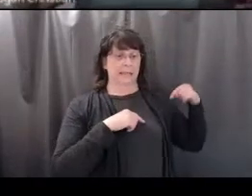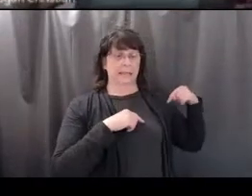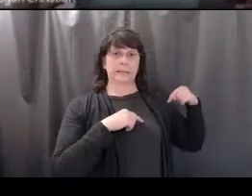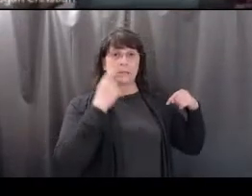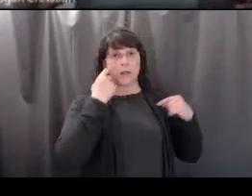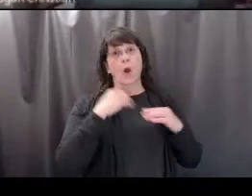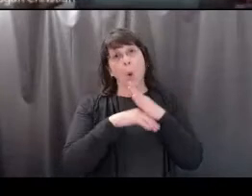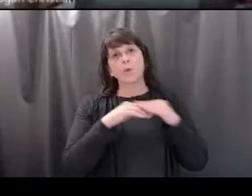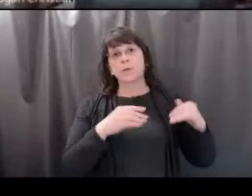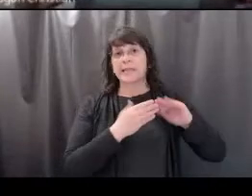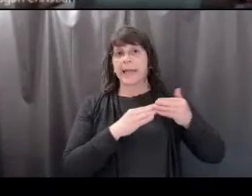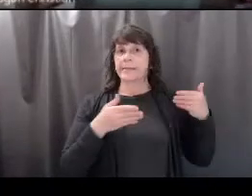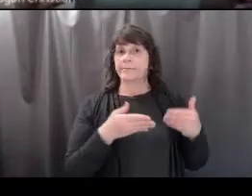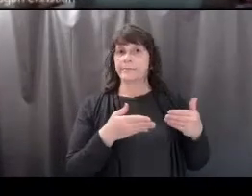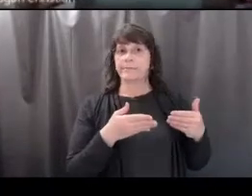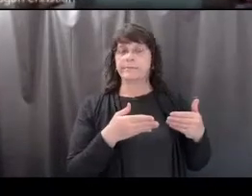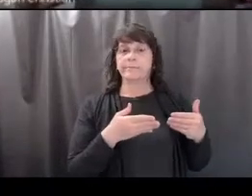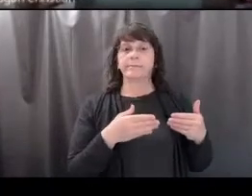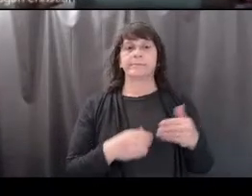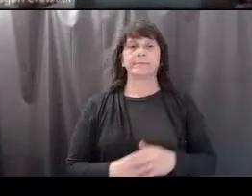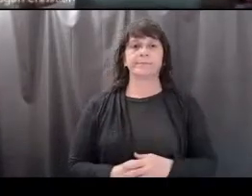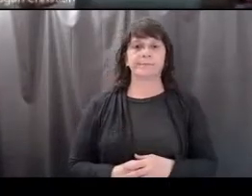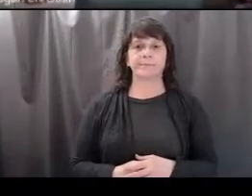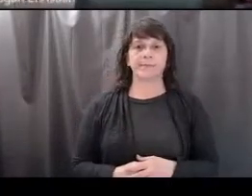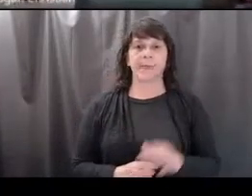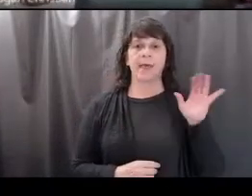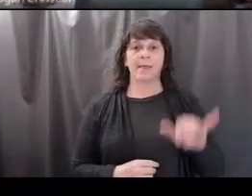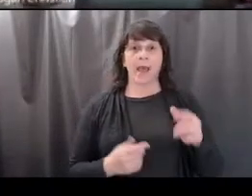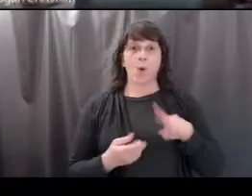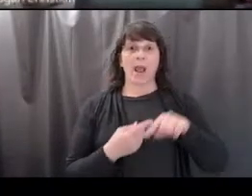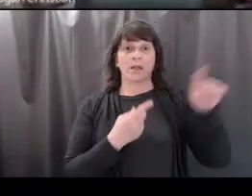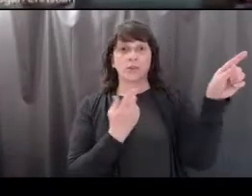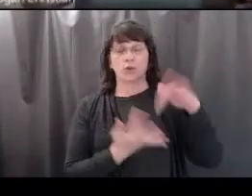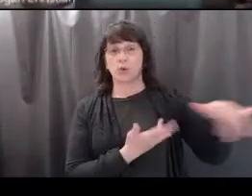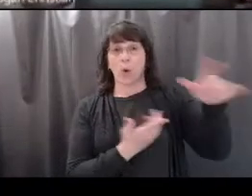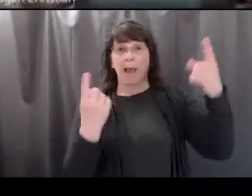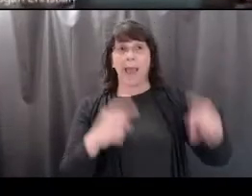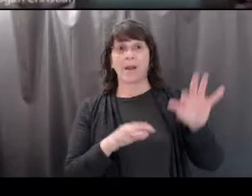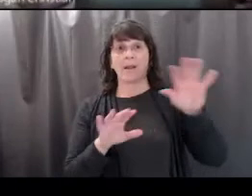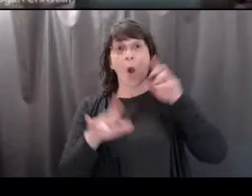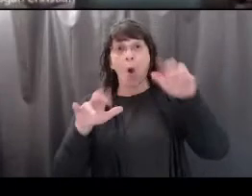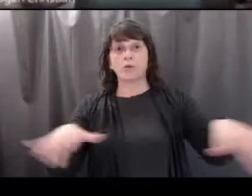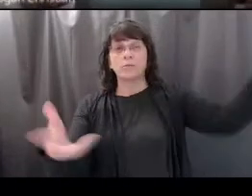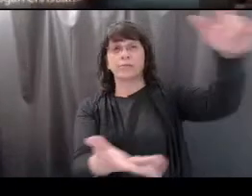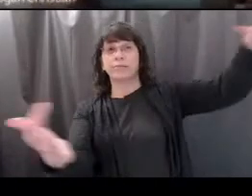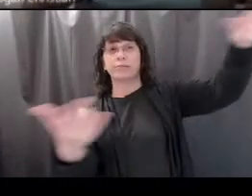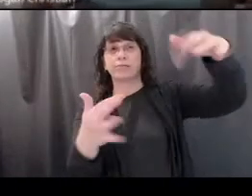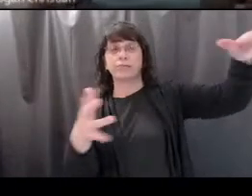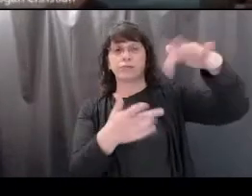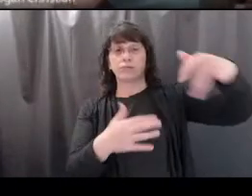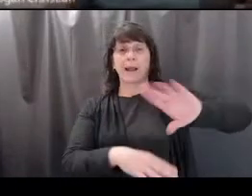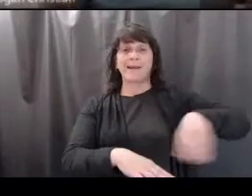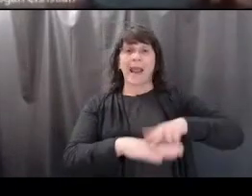cities at least, that are on the other side of deltas. And that way, when storms happen out in the ocean or large bodies of water, there's a